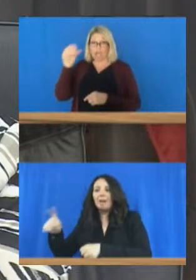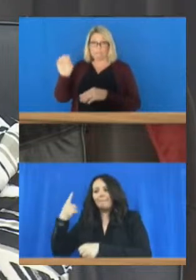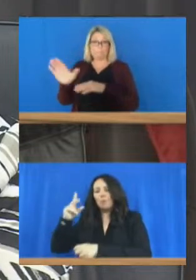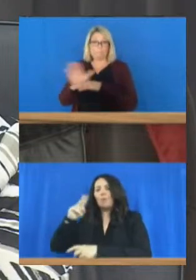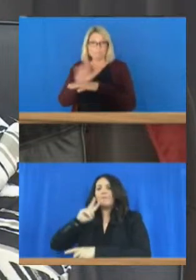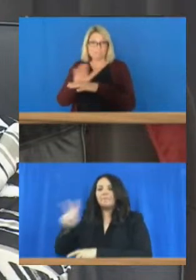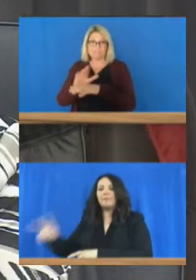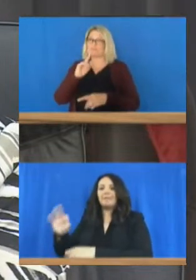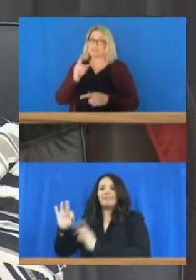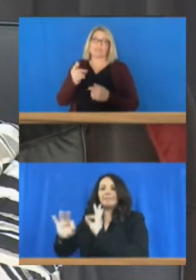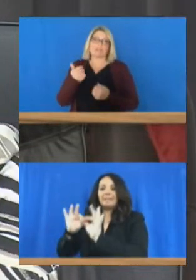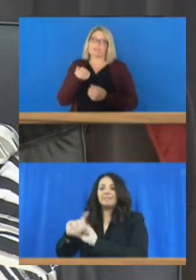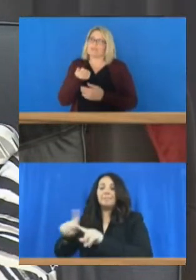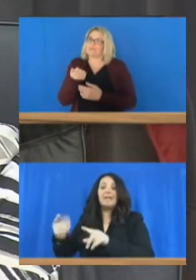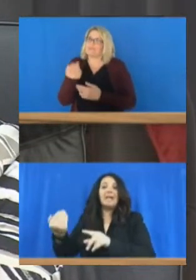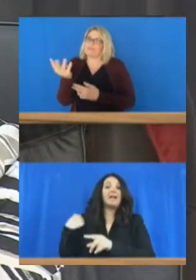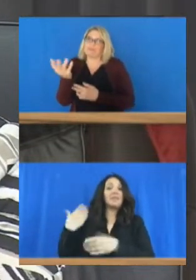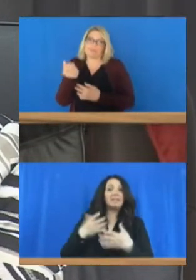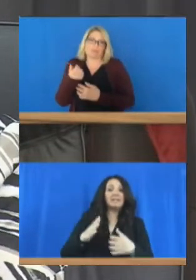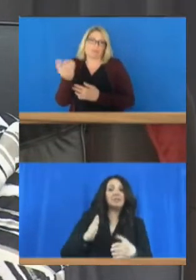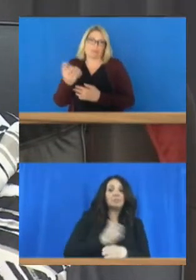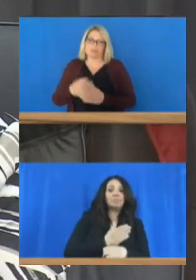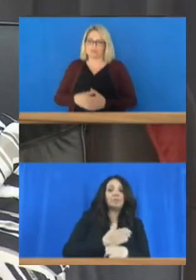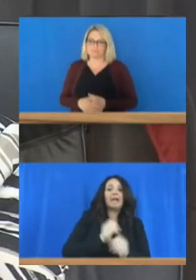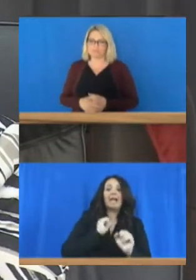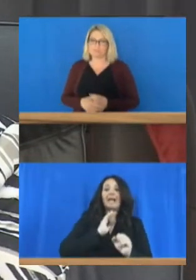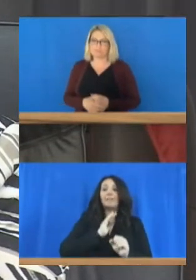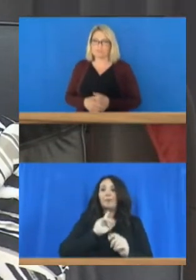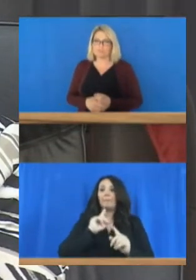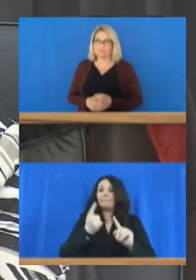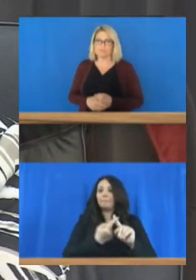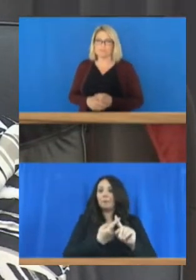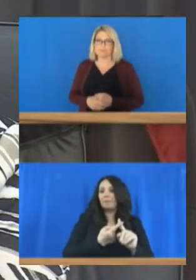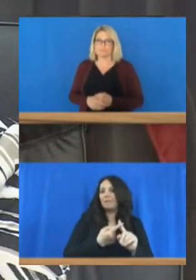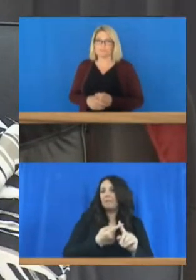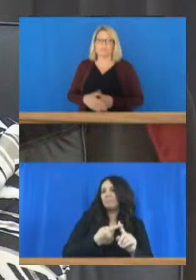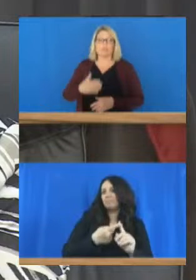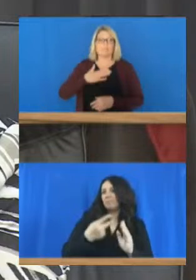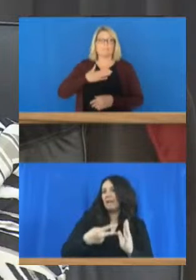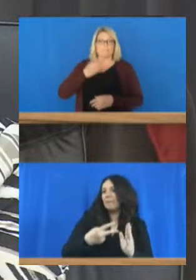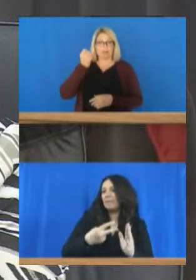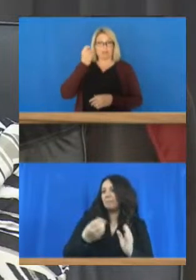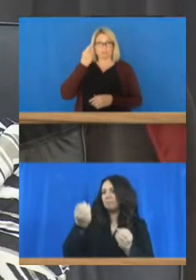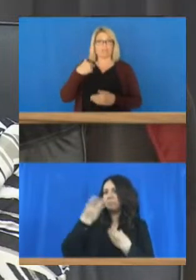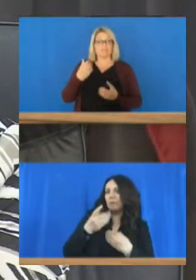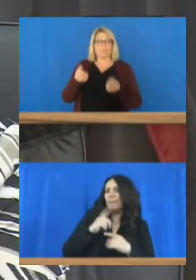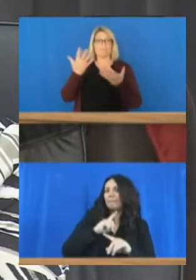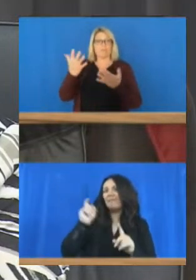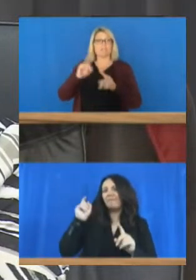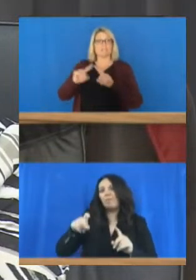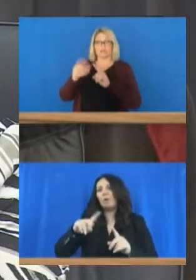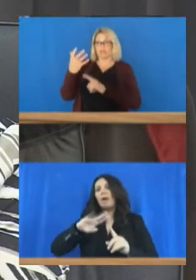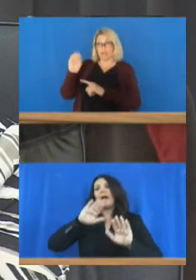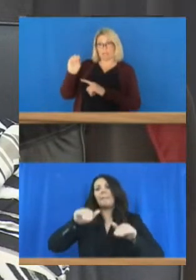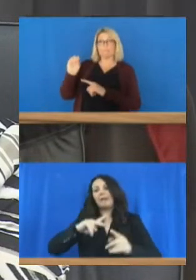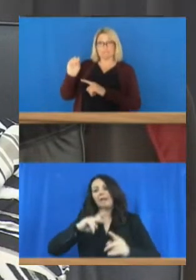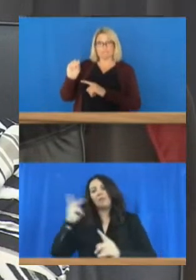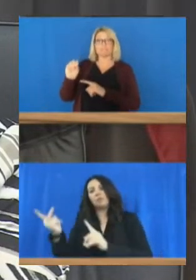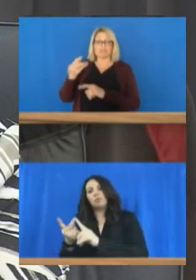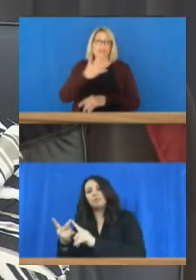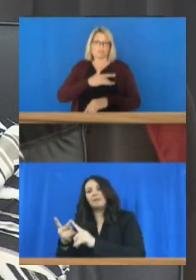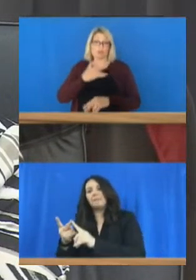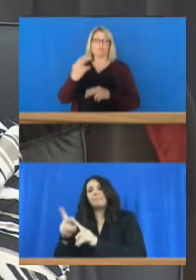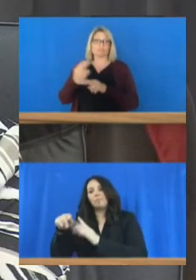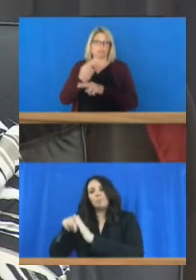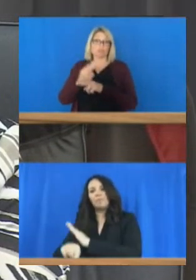tests? In terms of, I believe that our connections with businesses are through Opportunities New Brunswick. I